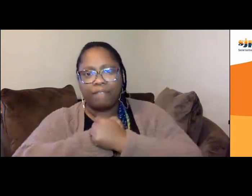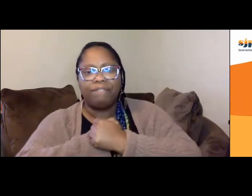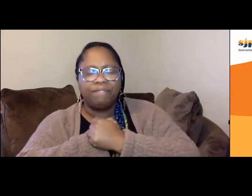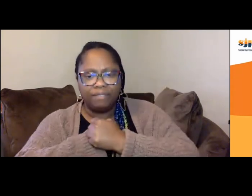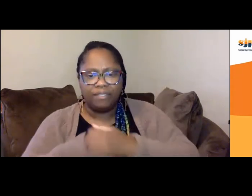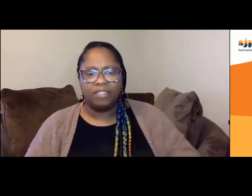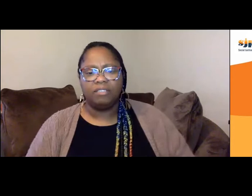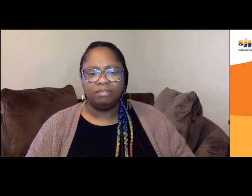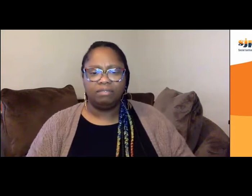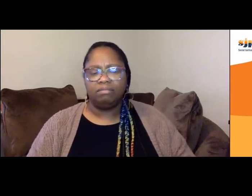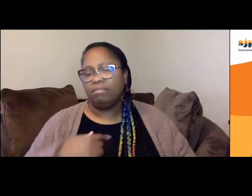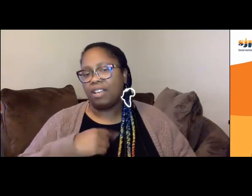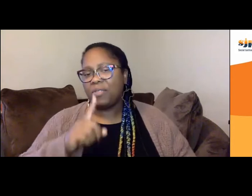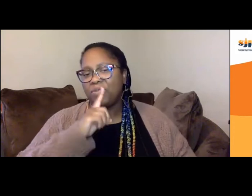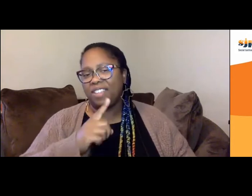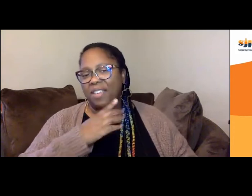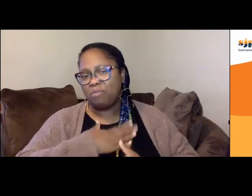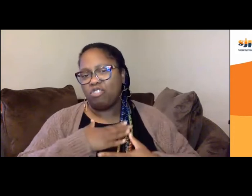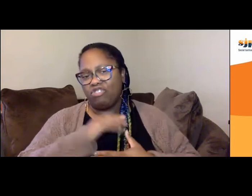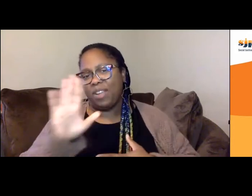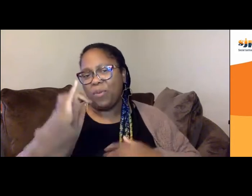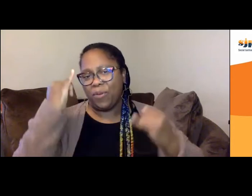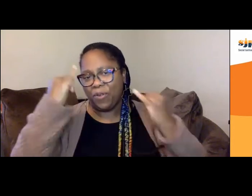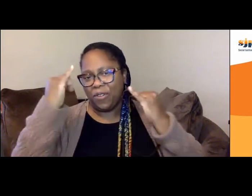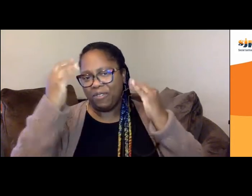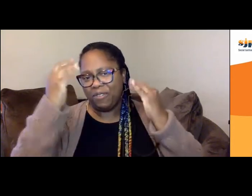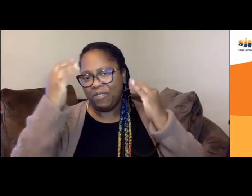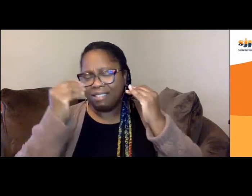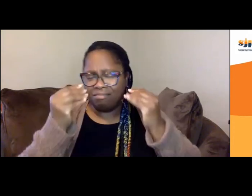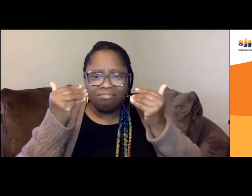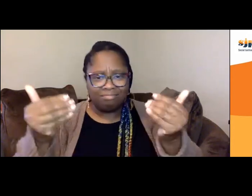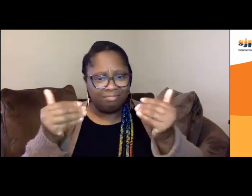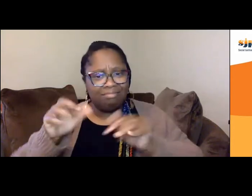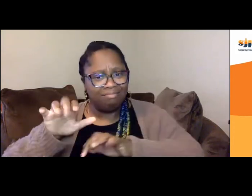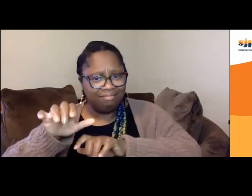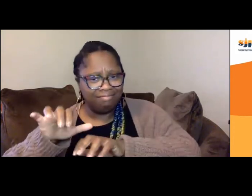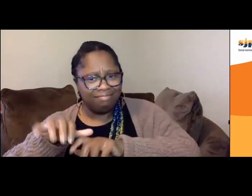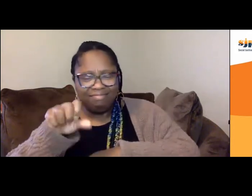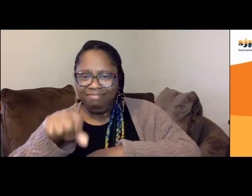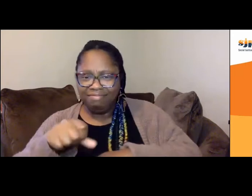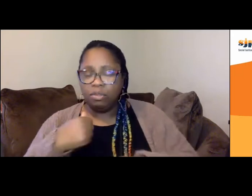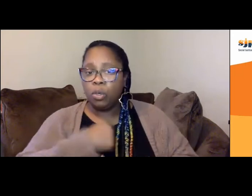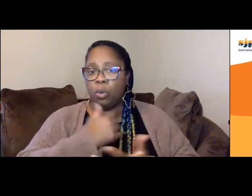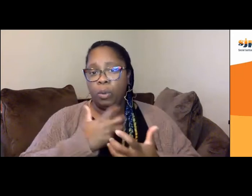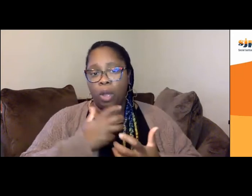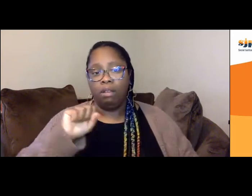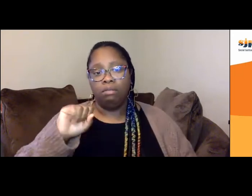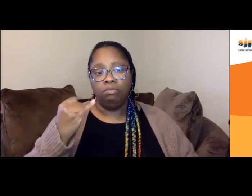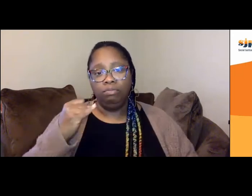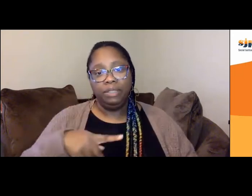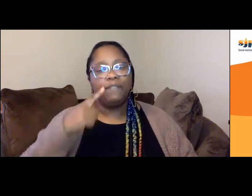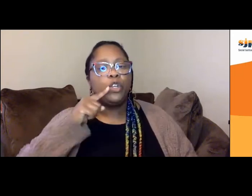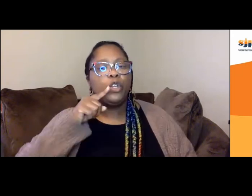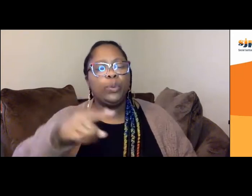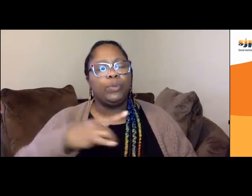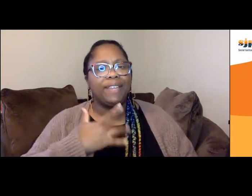I really appreciate these reflections. Please do keep them coming, and know that we want SJP to be a place where you feel at home,